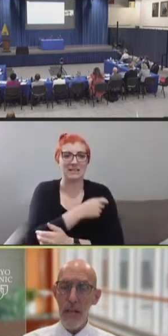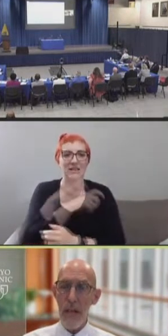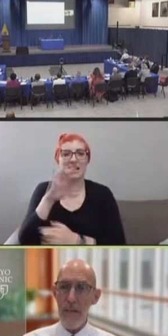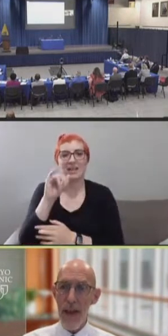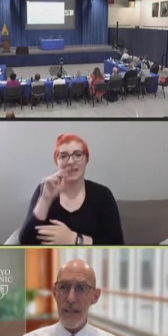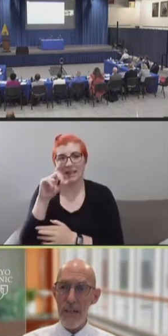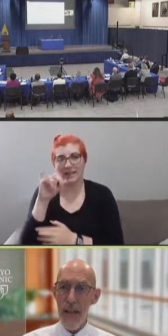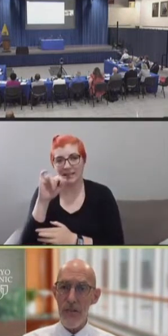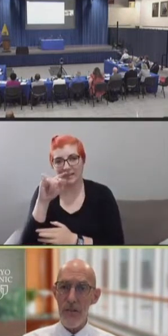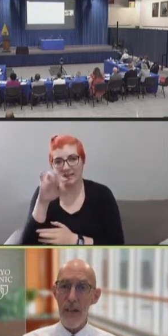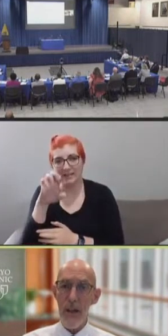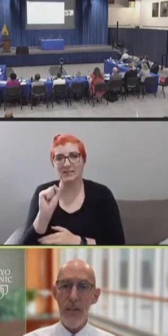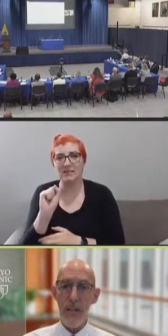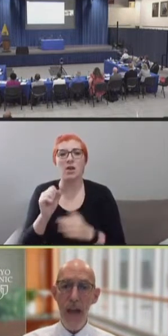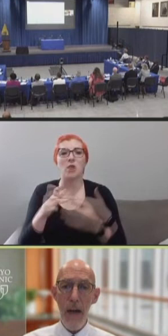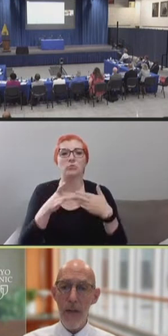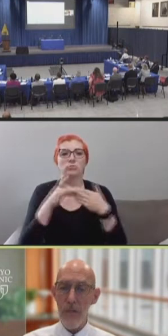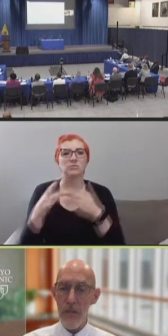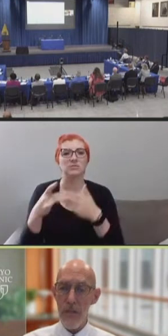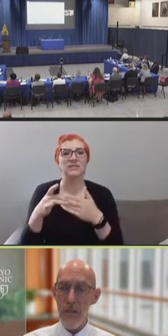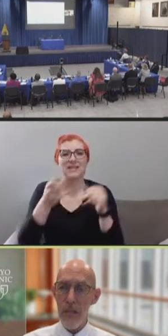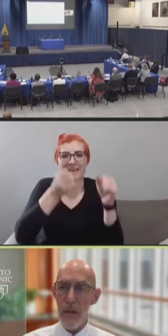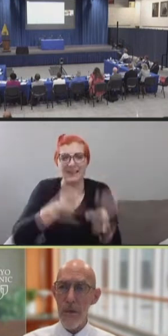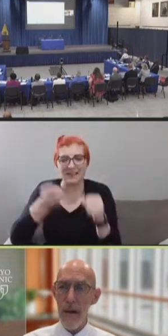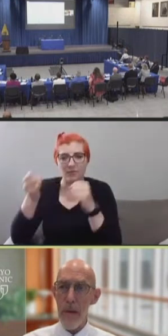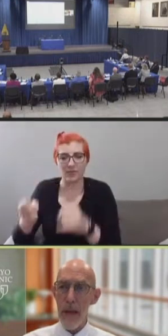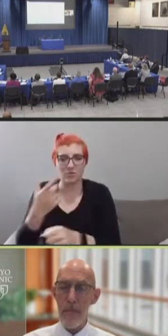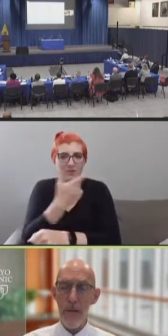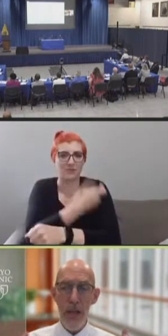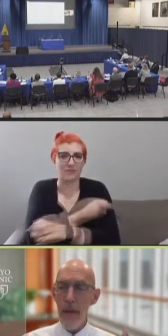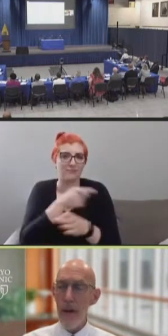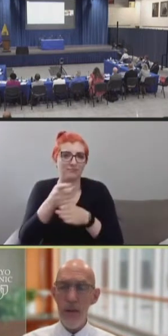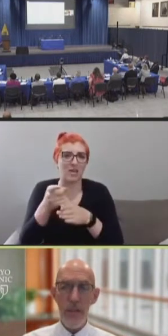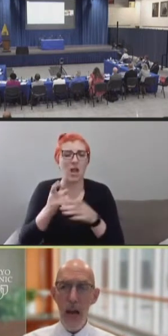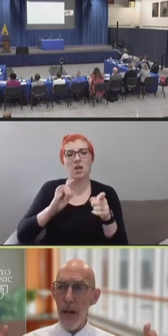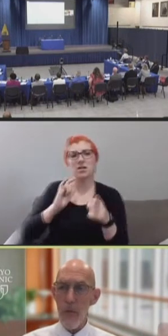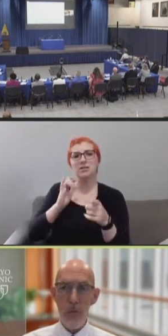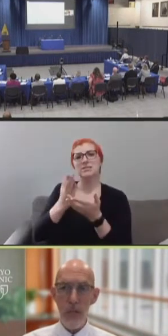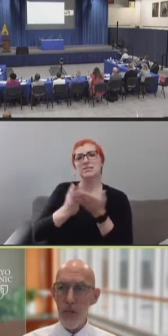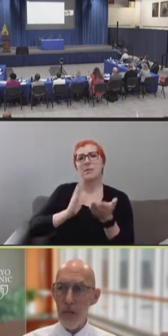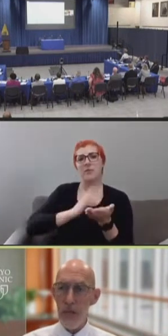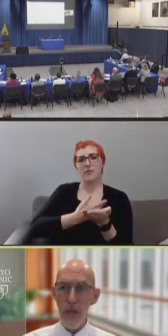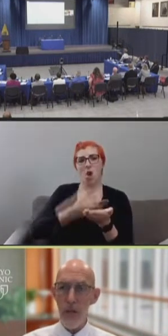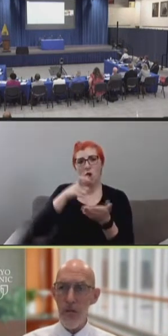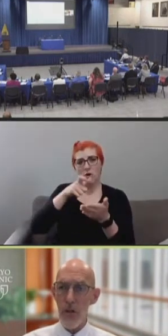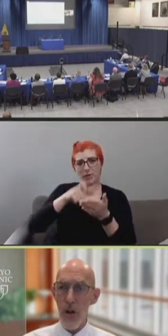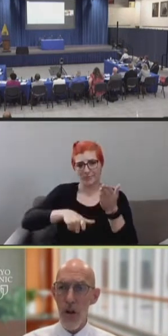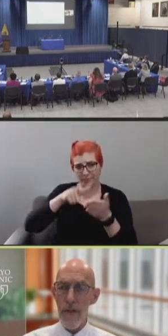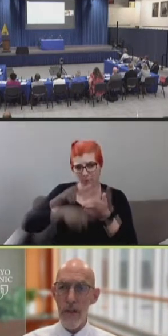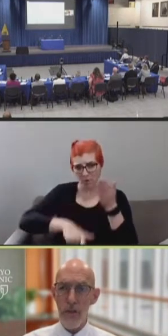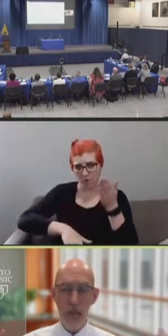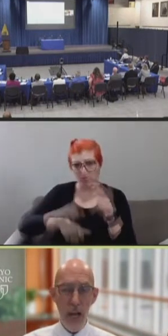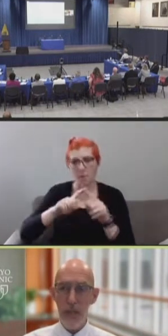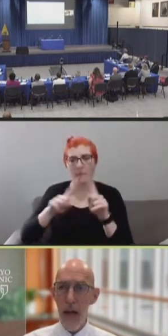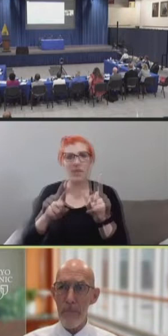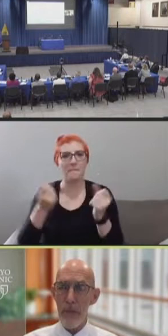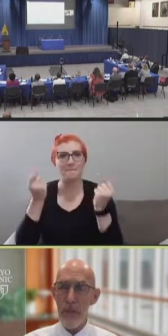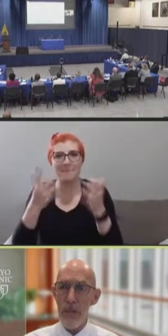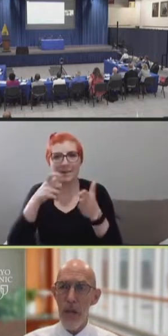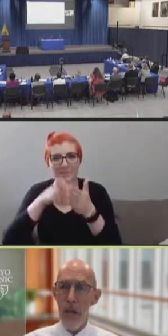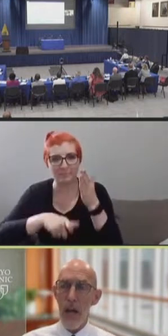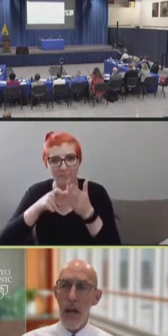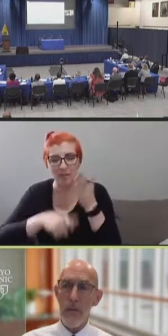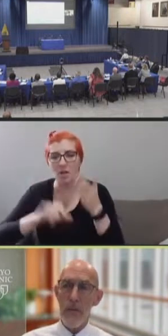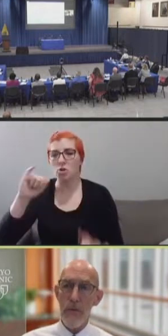individualized vaccinology. And there is now, I've just listed some of our papers, there is now a rich literature on this. Johns